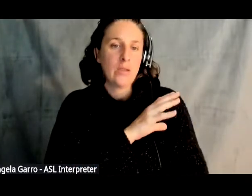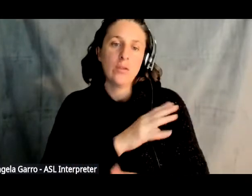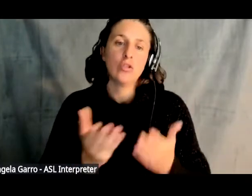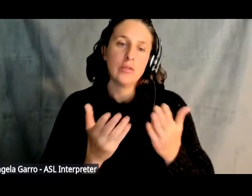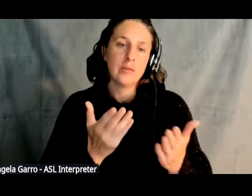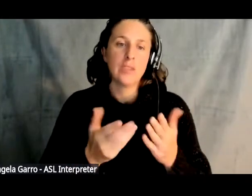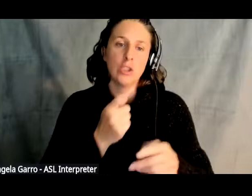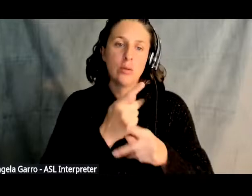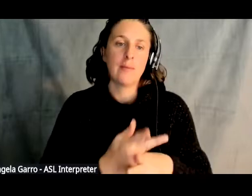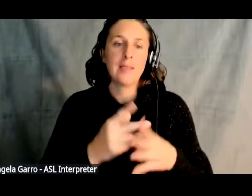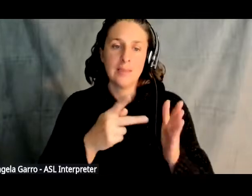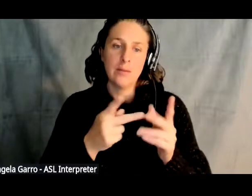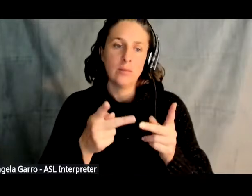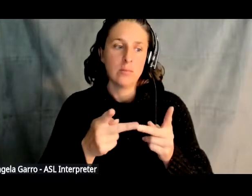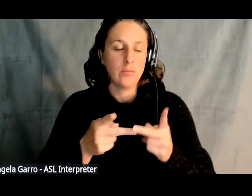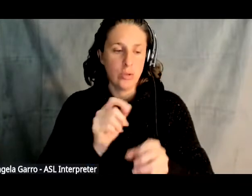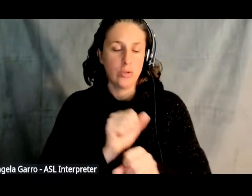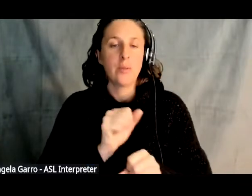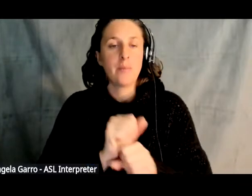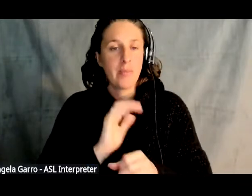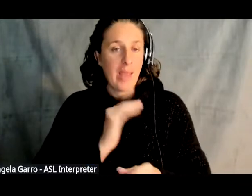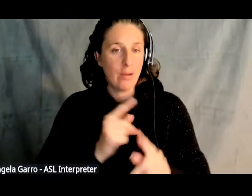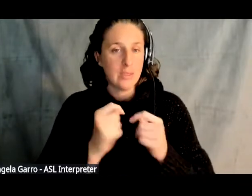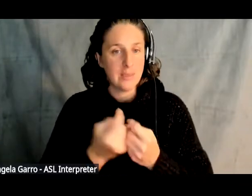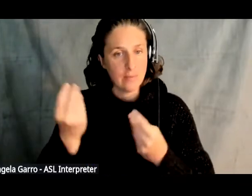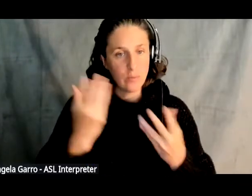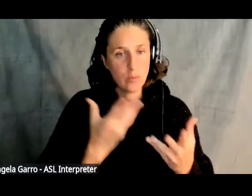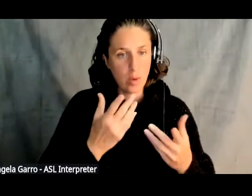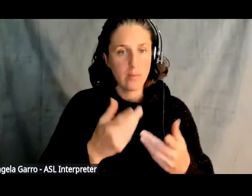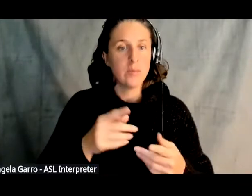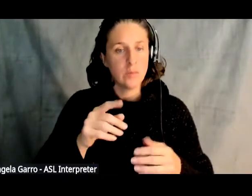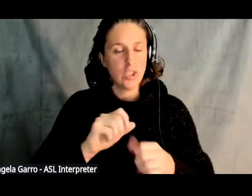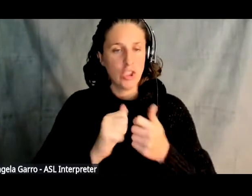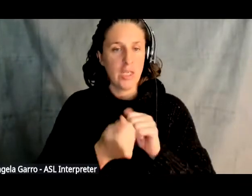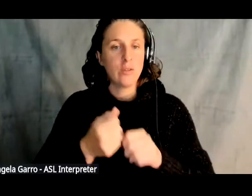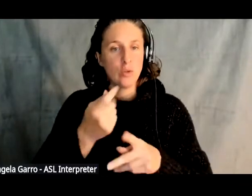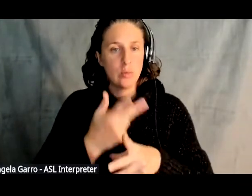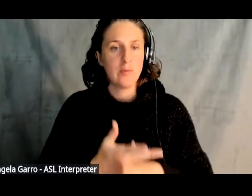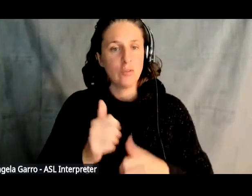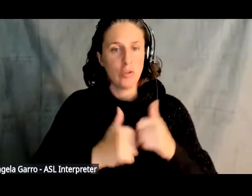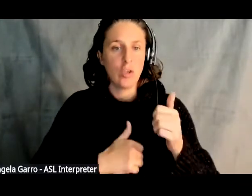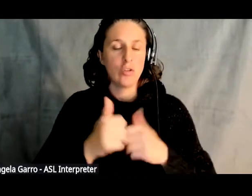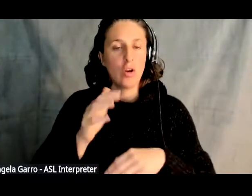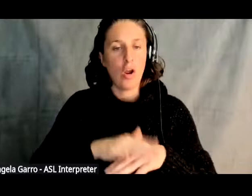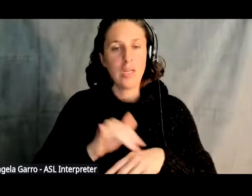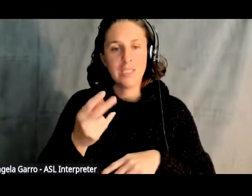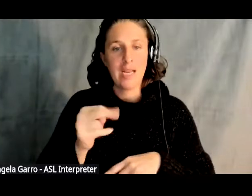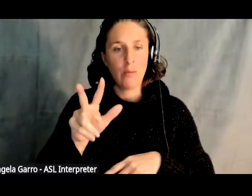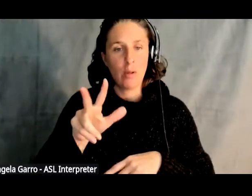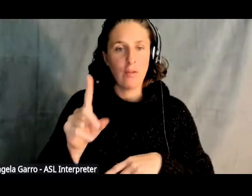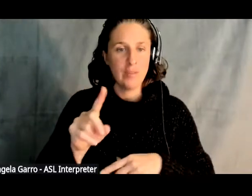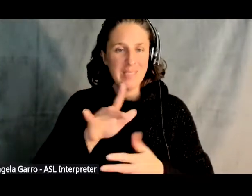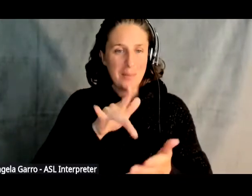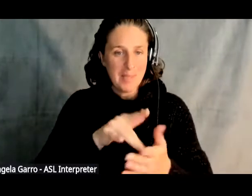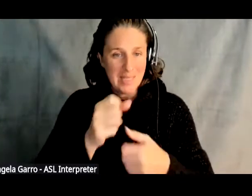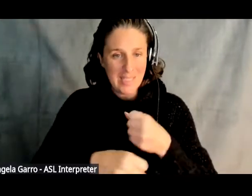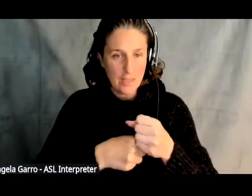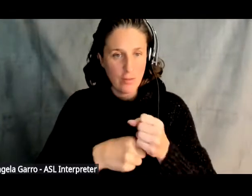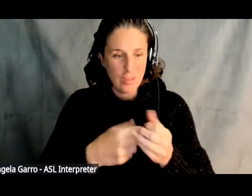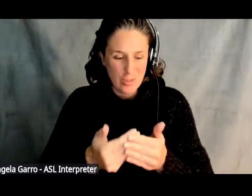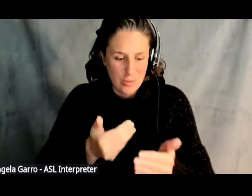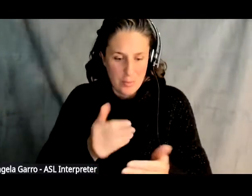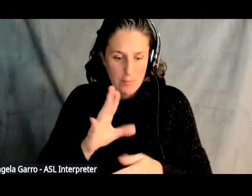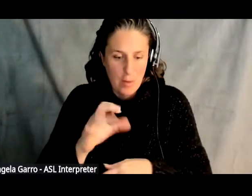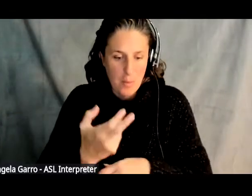position. Our team was informed of changes to our supervision structure on January 31st, mid-year and just before March,